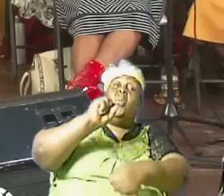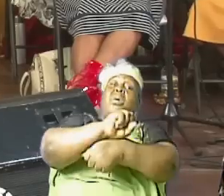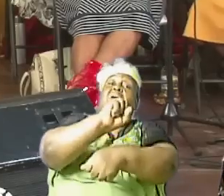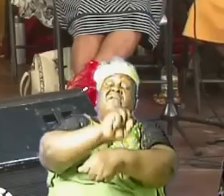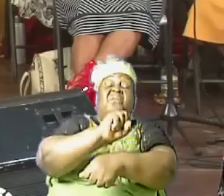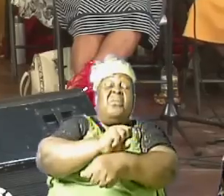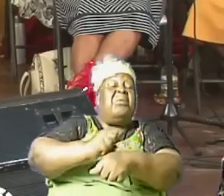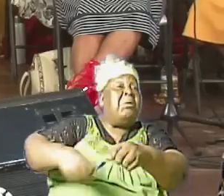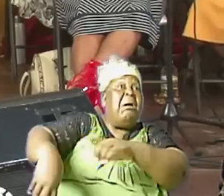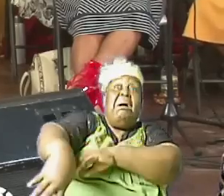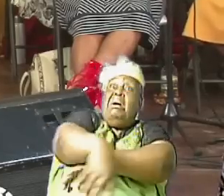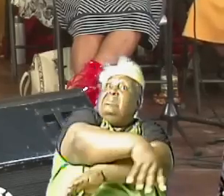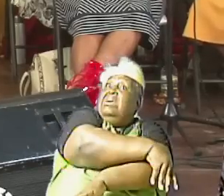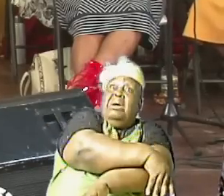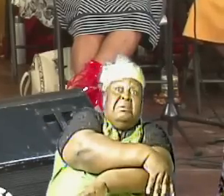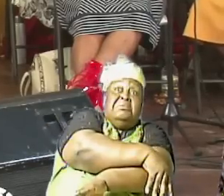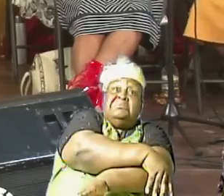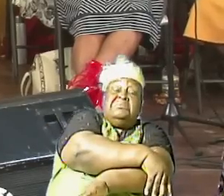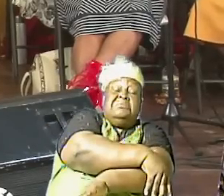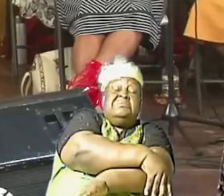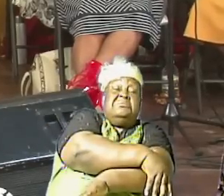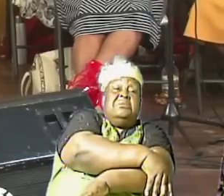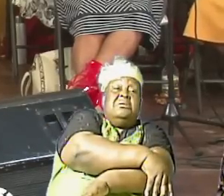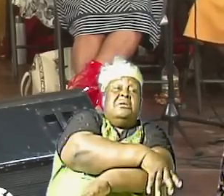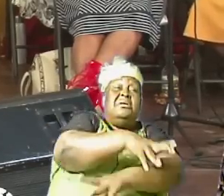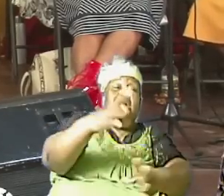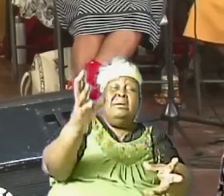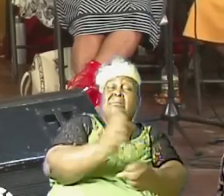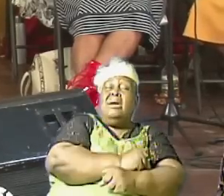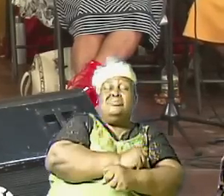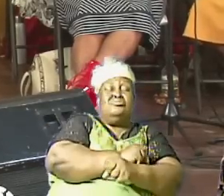we have toiled all night.